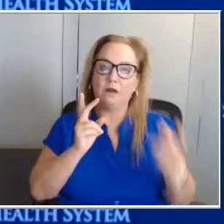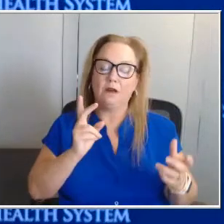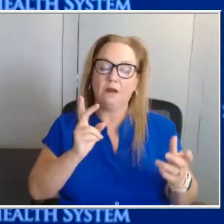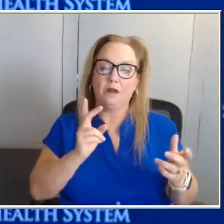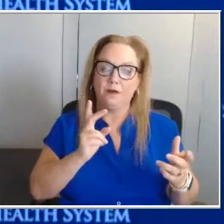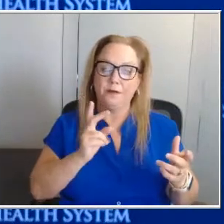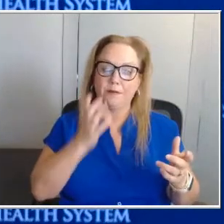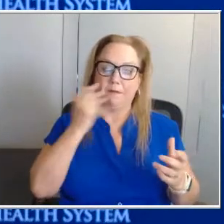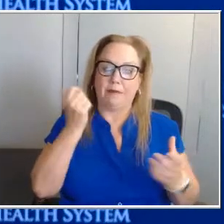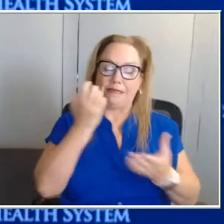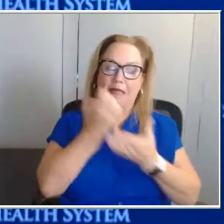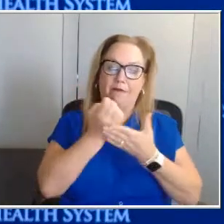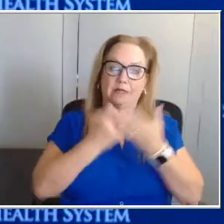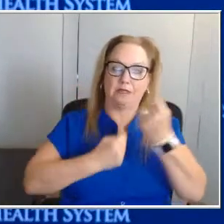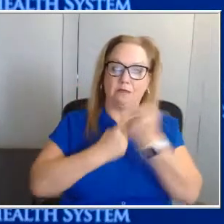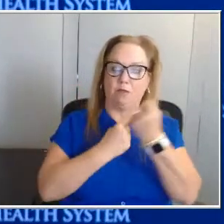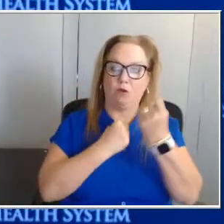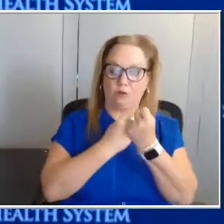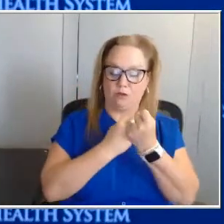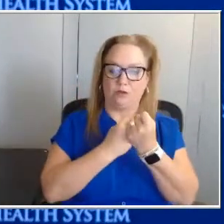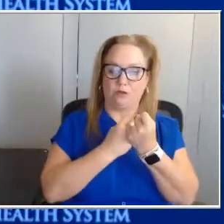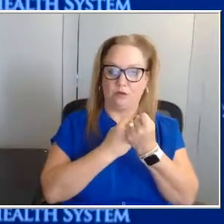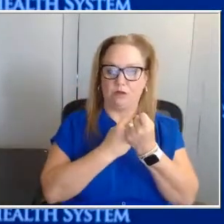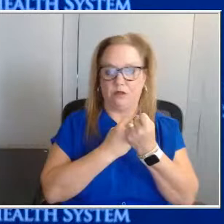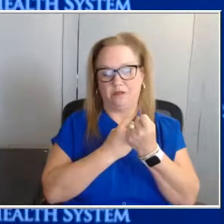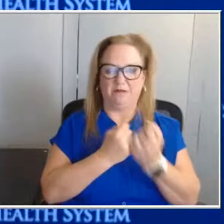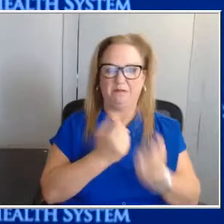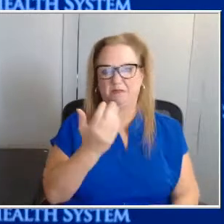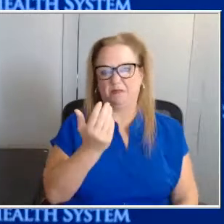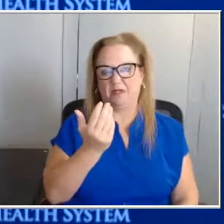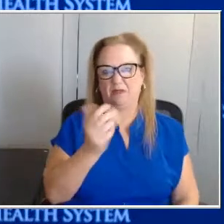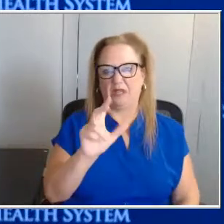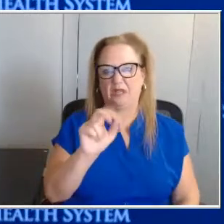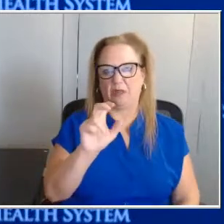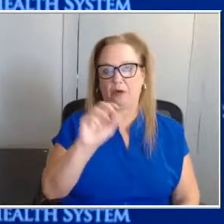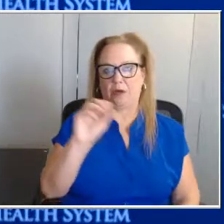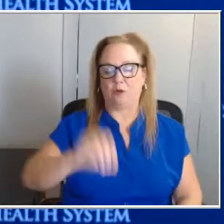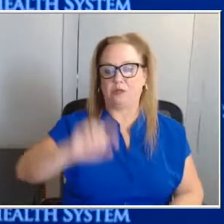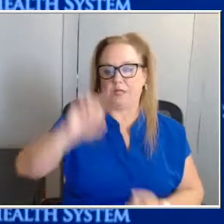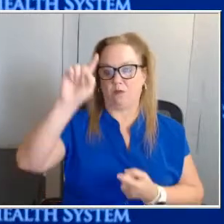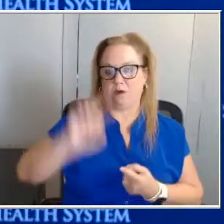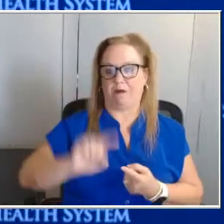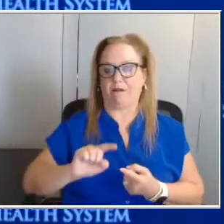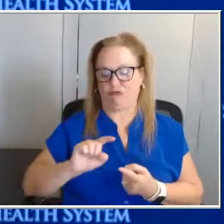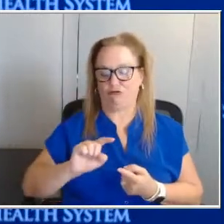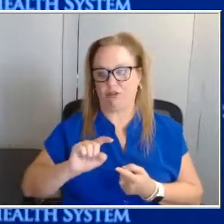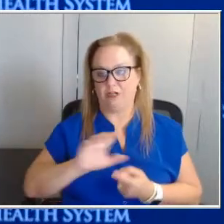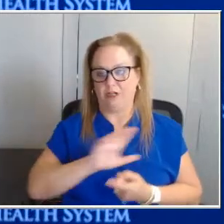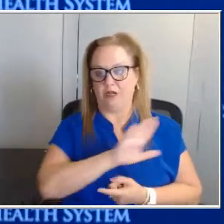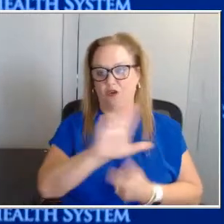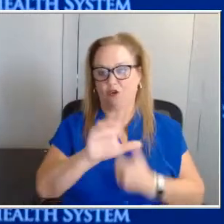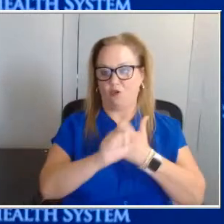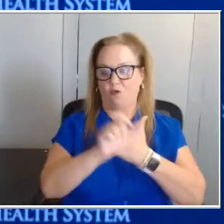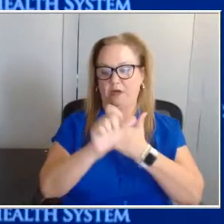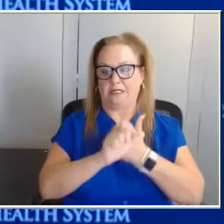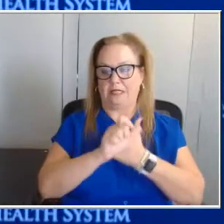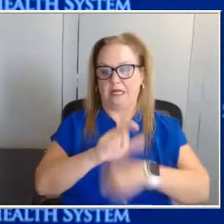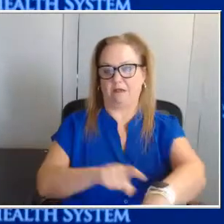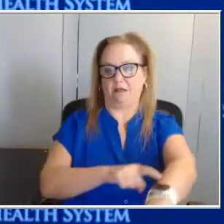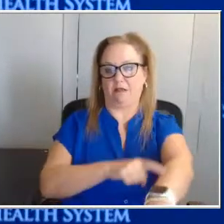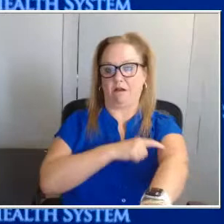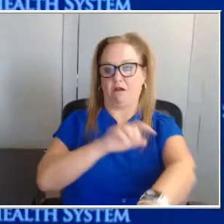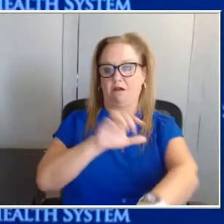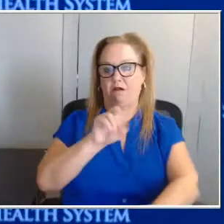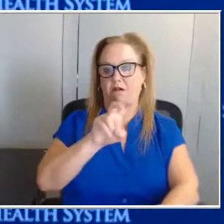evidence supports, is that there was probably a 15 to 30% reduction in your risk of getting long COVID if